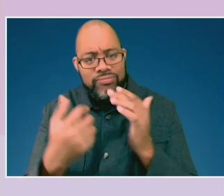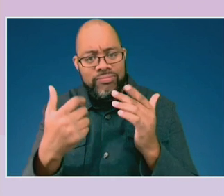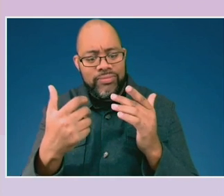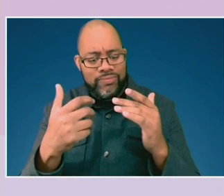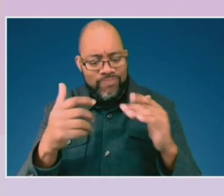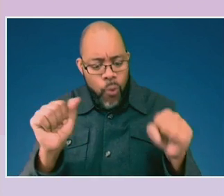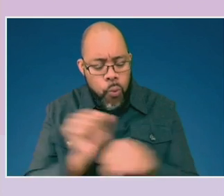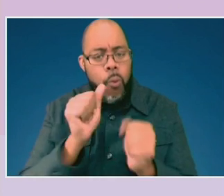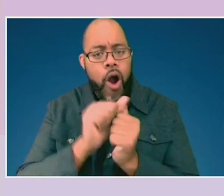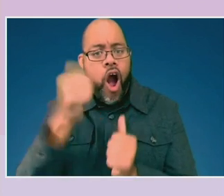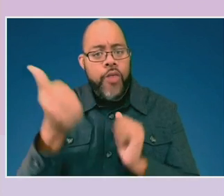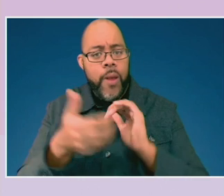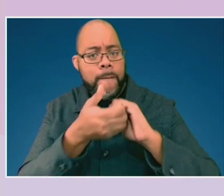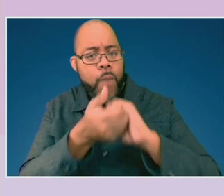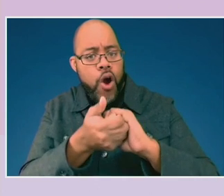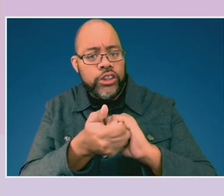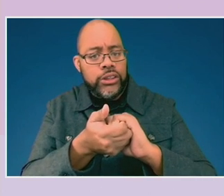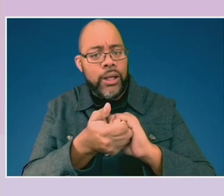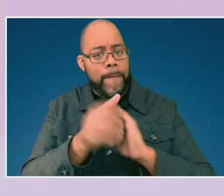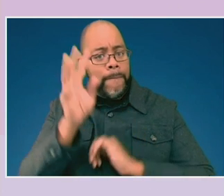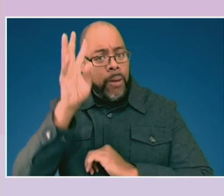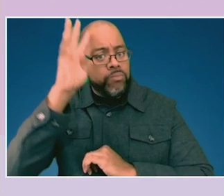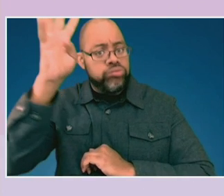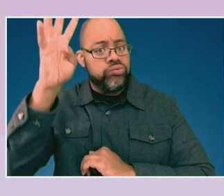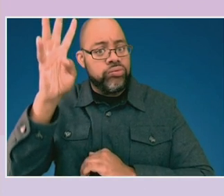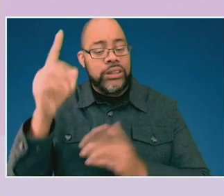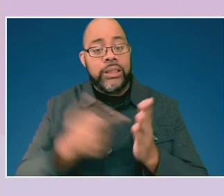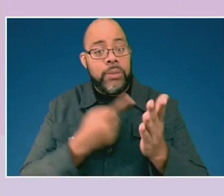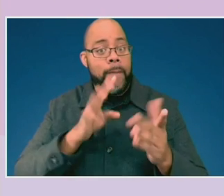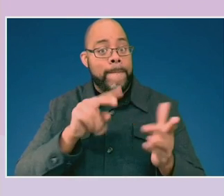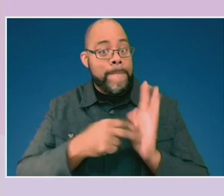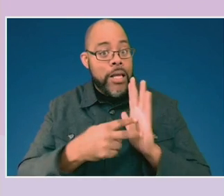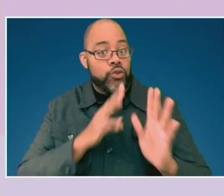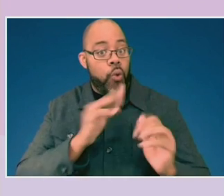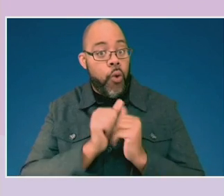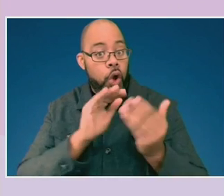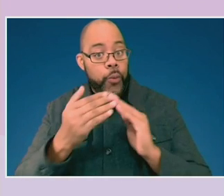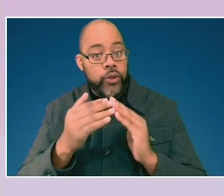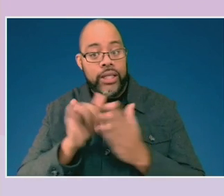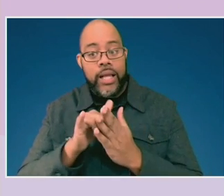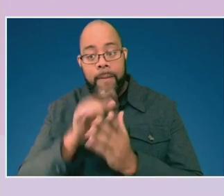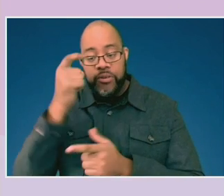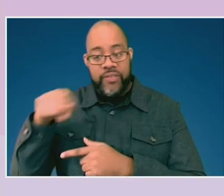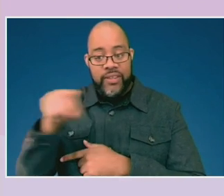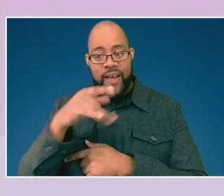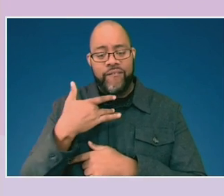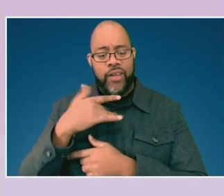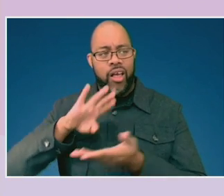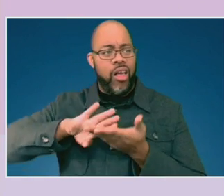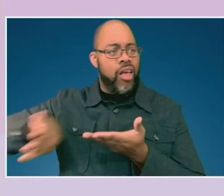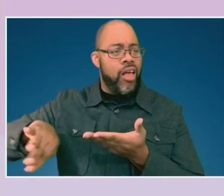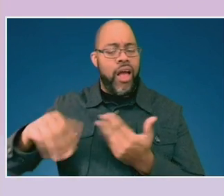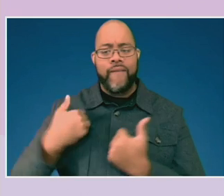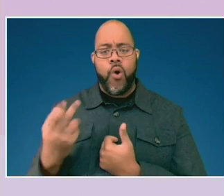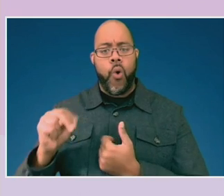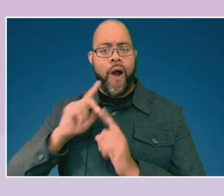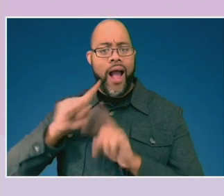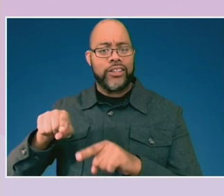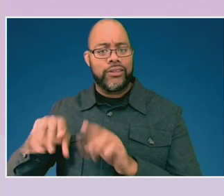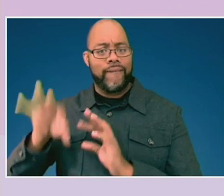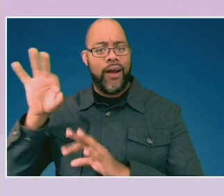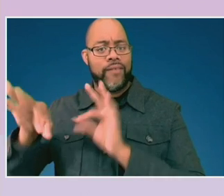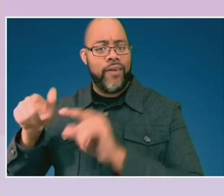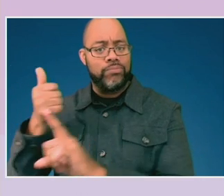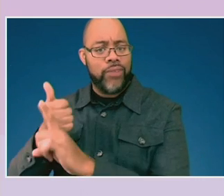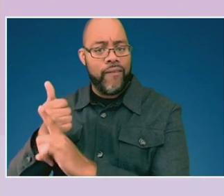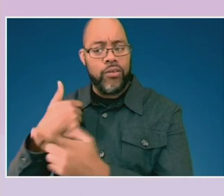in partnership and innovate. Sometimes that means talking to communities who, because they felt left out, have their own answers, understanding and